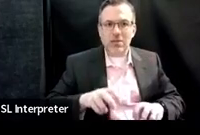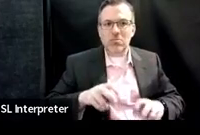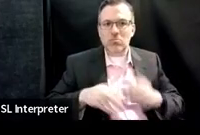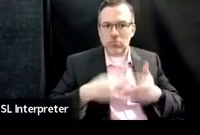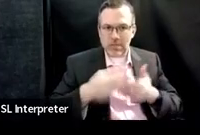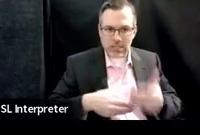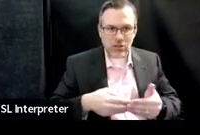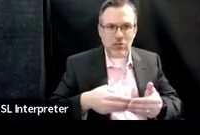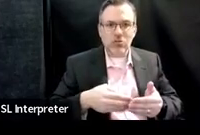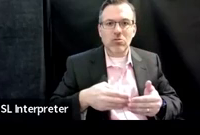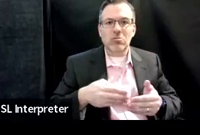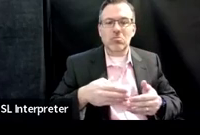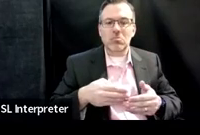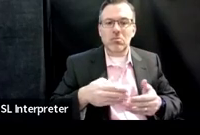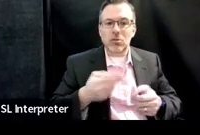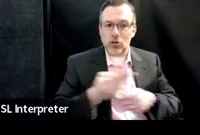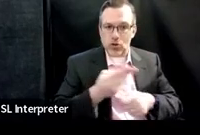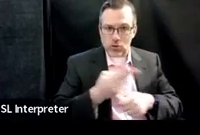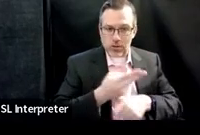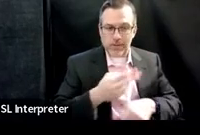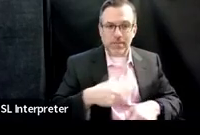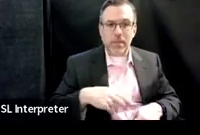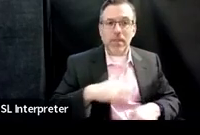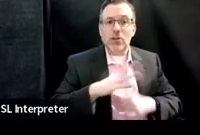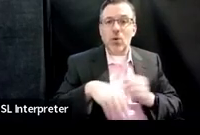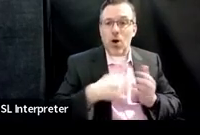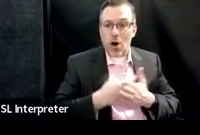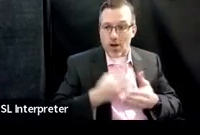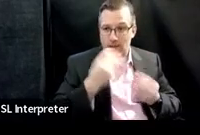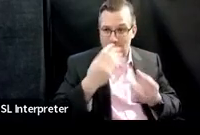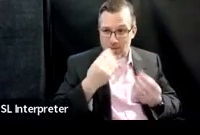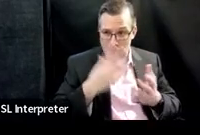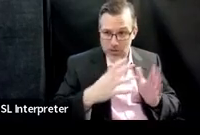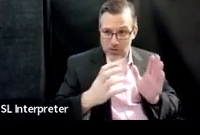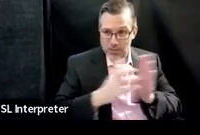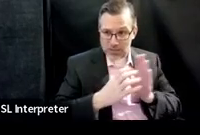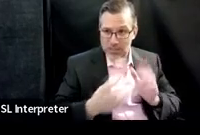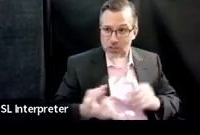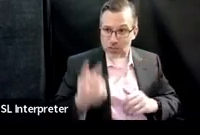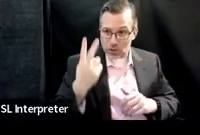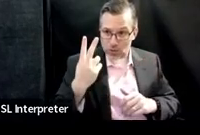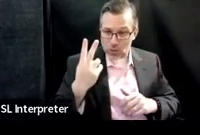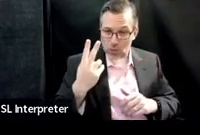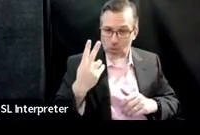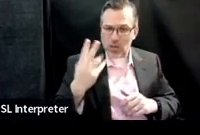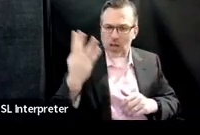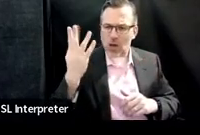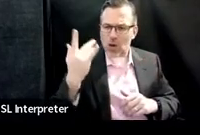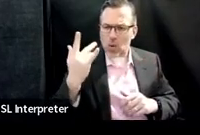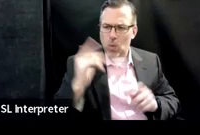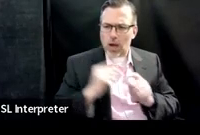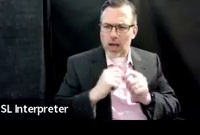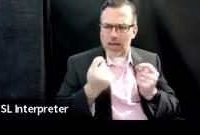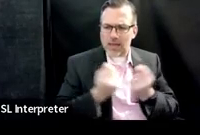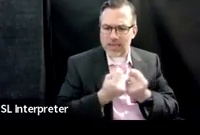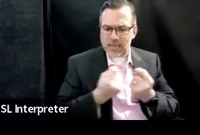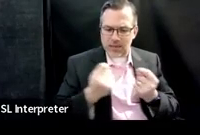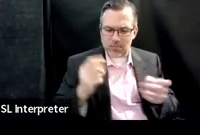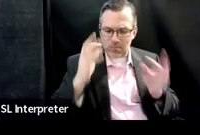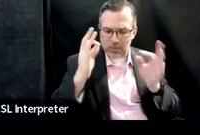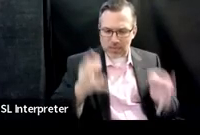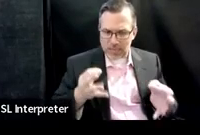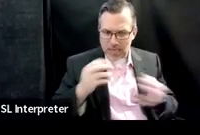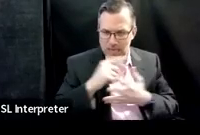all of that data you referenced in section 2 about why the team made those determinations, you